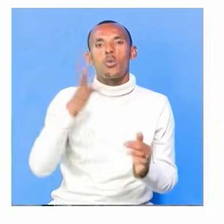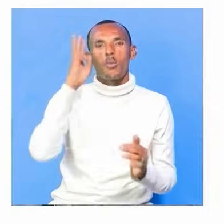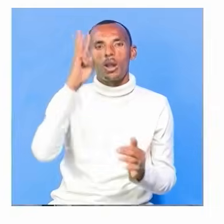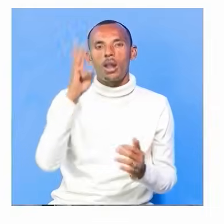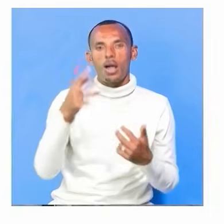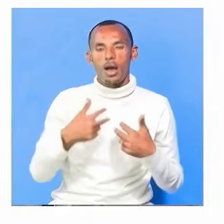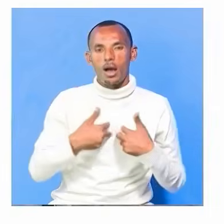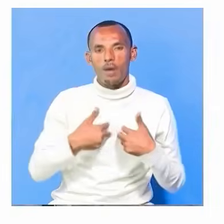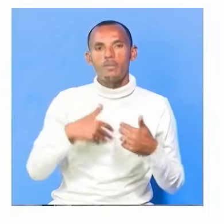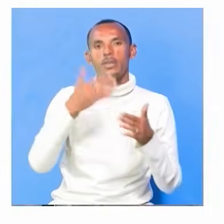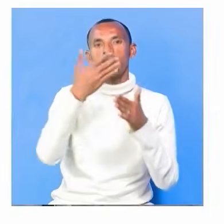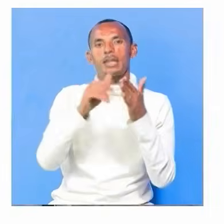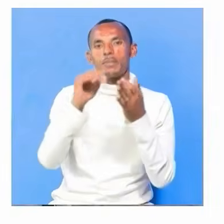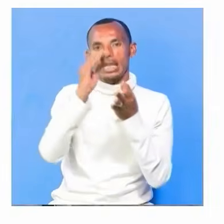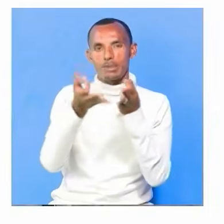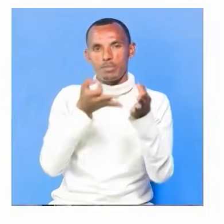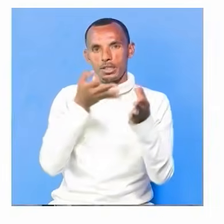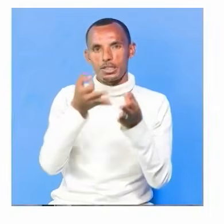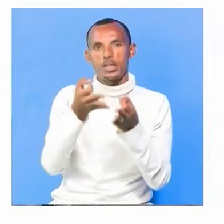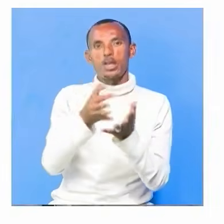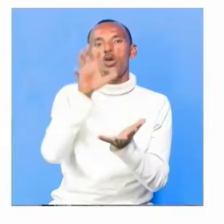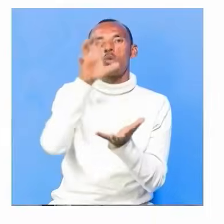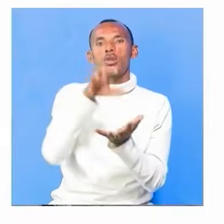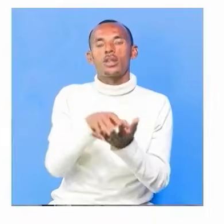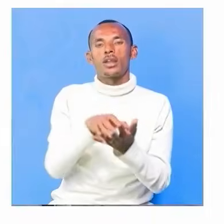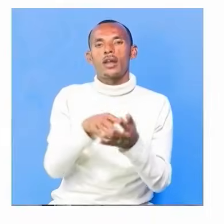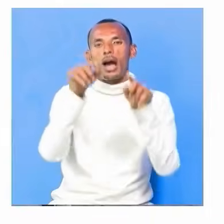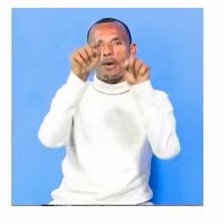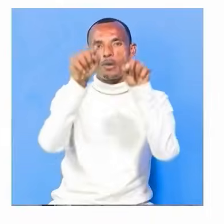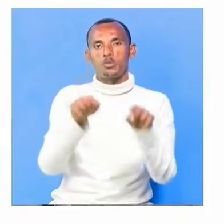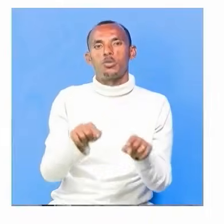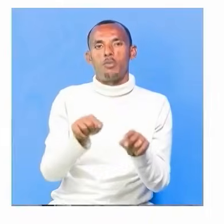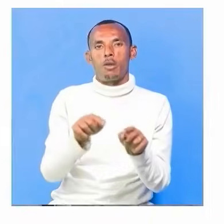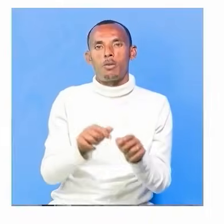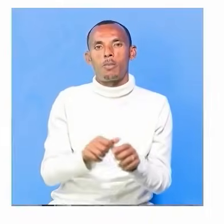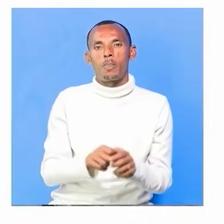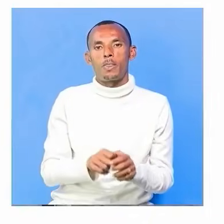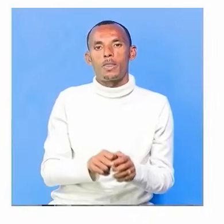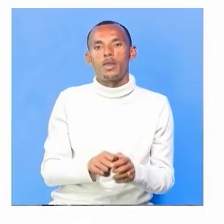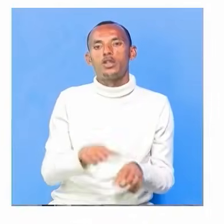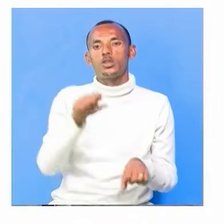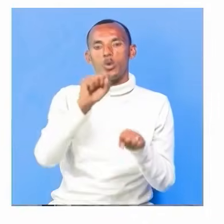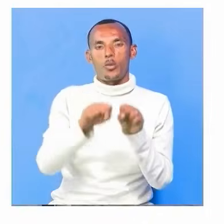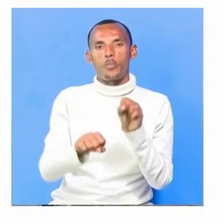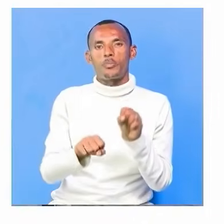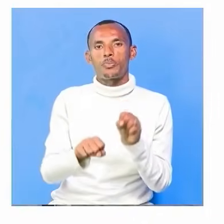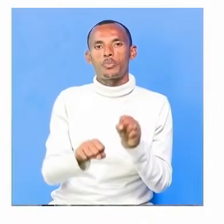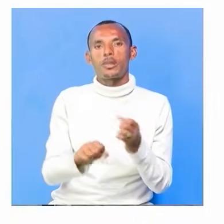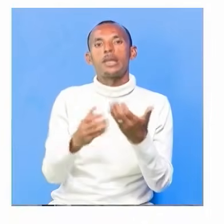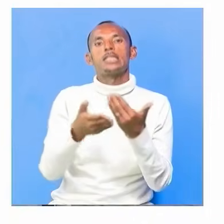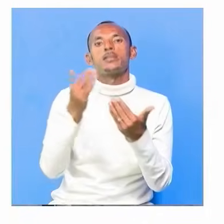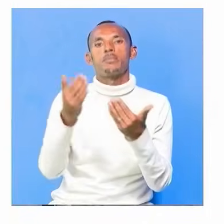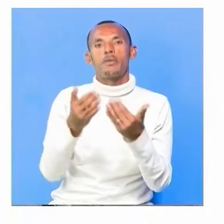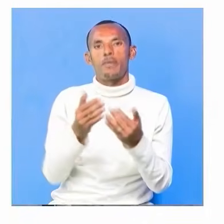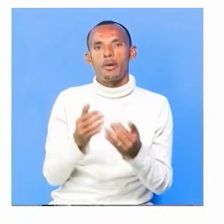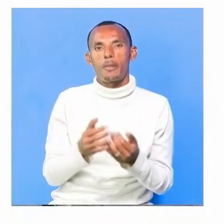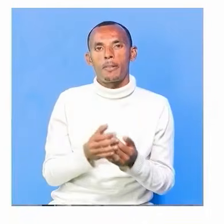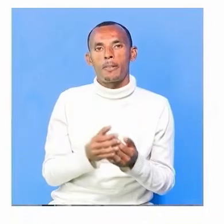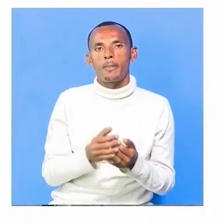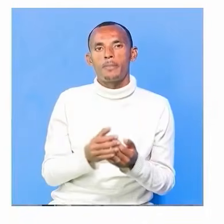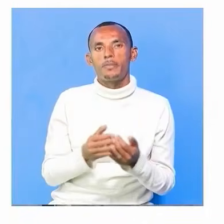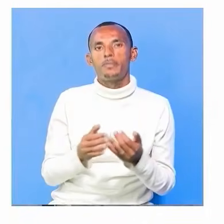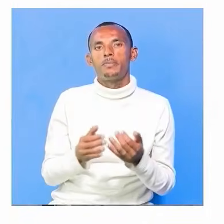we will have some expressions containing an absolute value. So